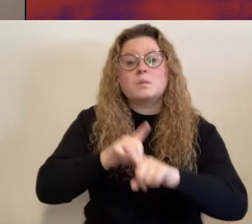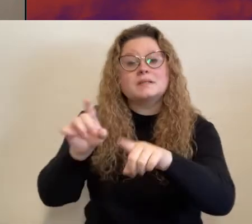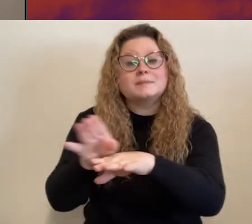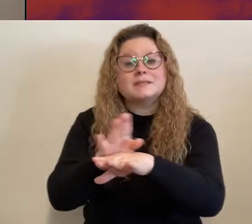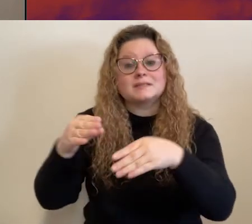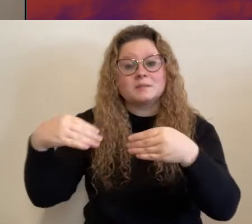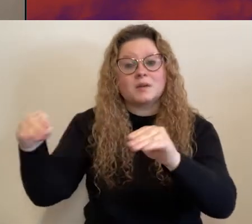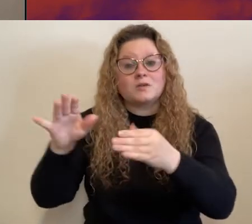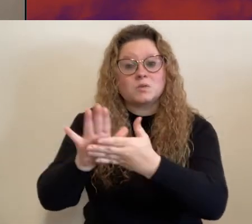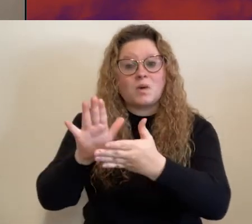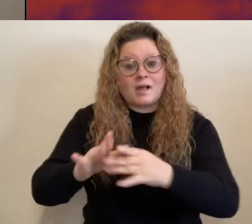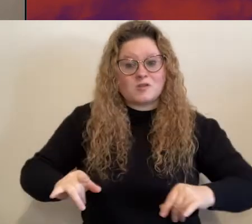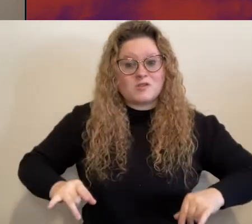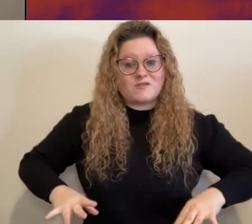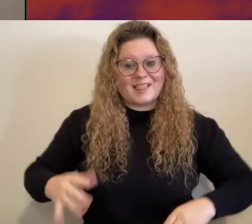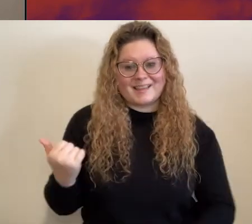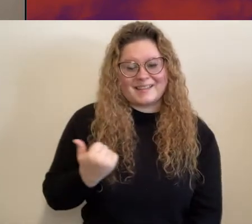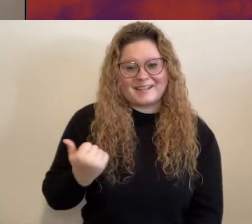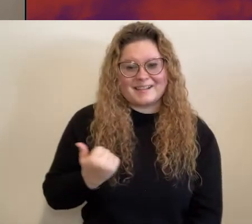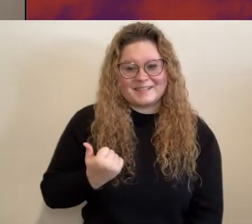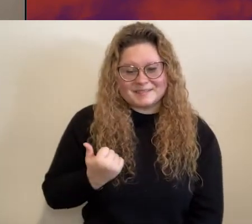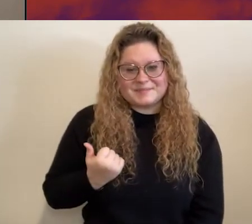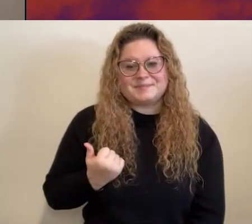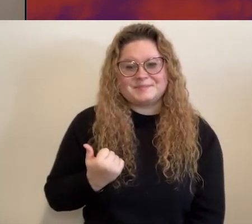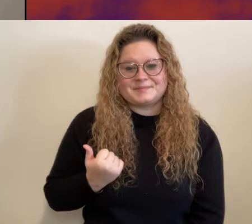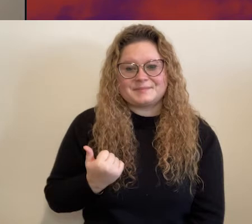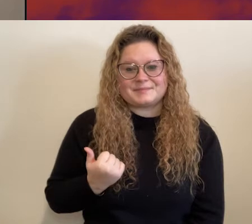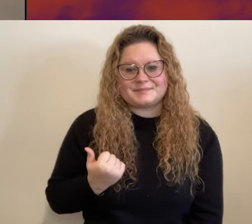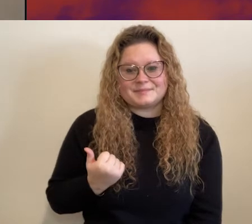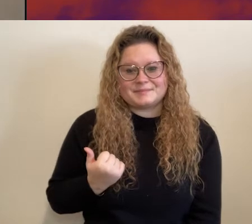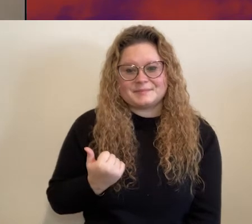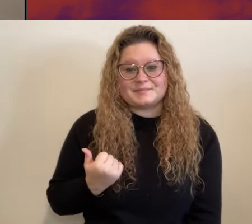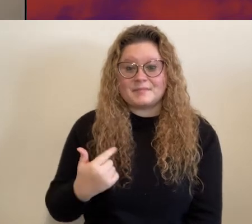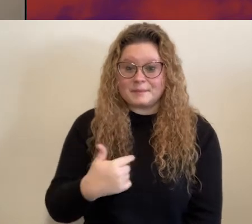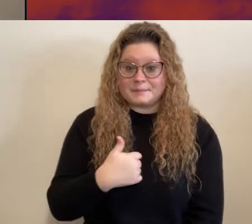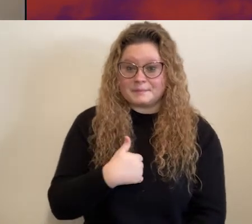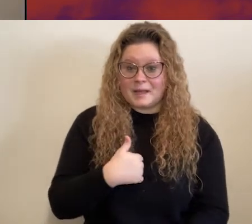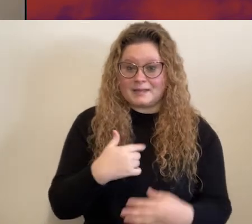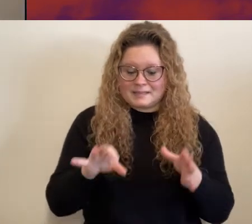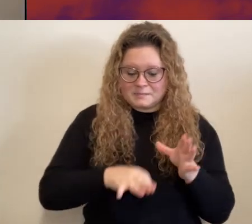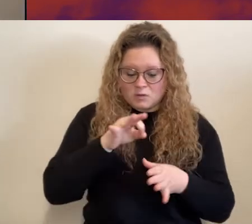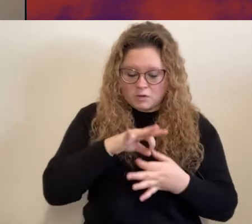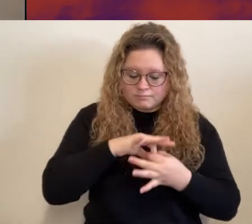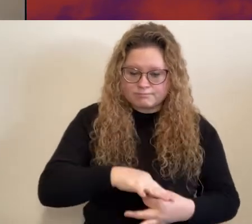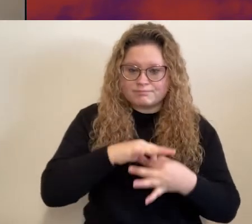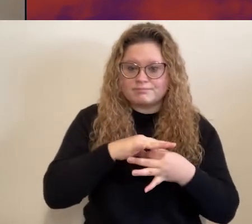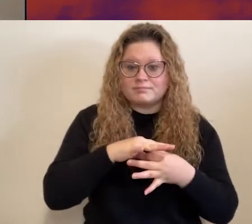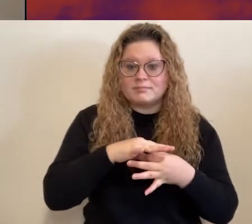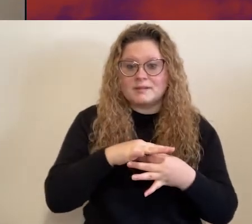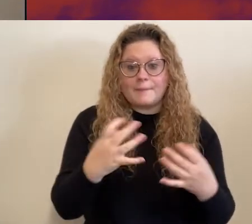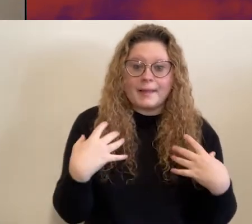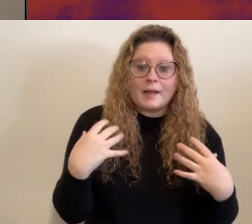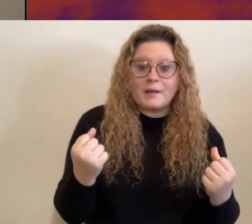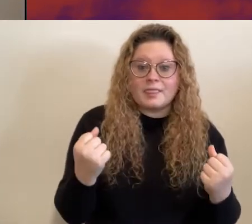in Newfoundland, Canada. And my practice, like my spiritual practices, my health practices, and